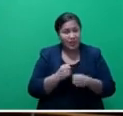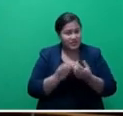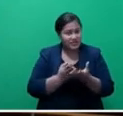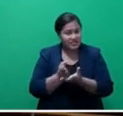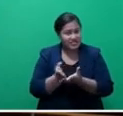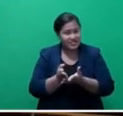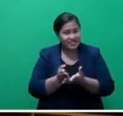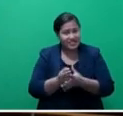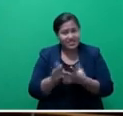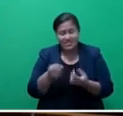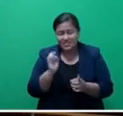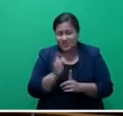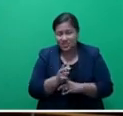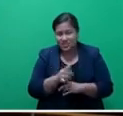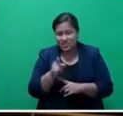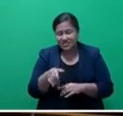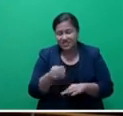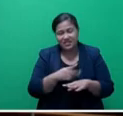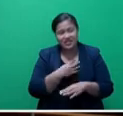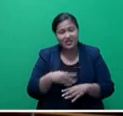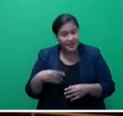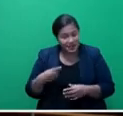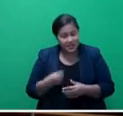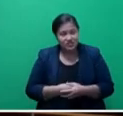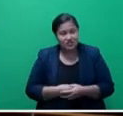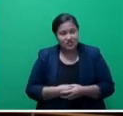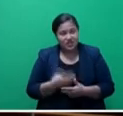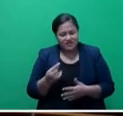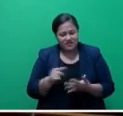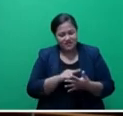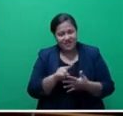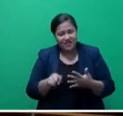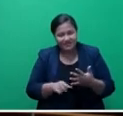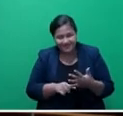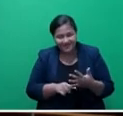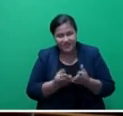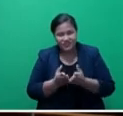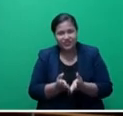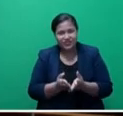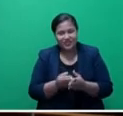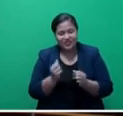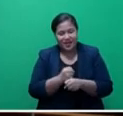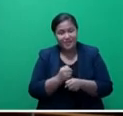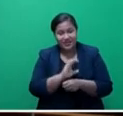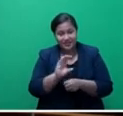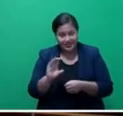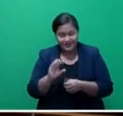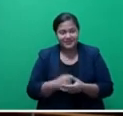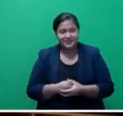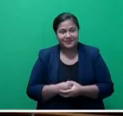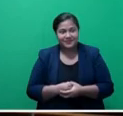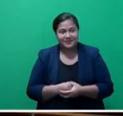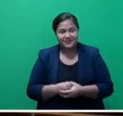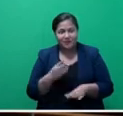Basically, Honorable Speaker, sir, the Ministry has the 5 shipping franchise observers, the SFOs, that ensure